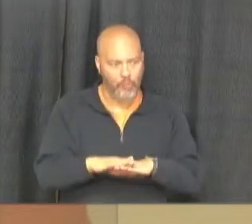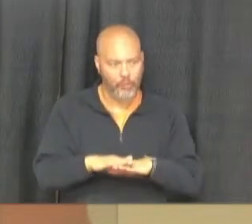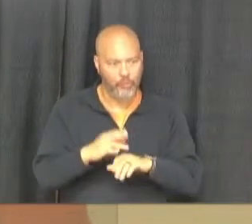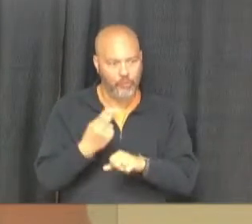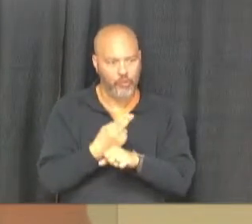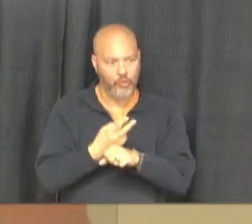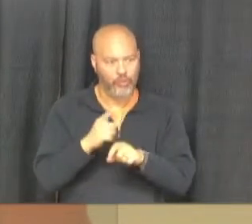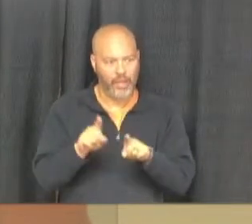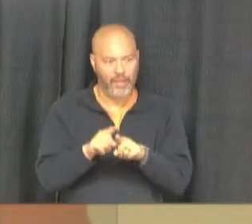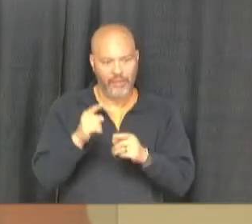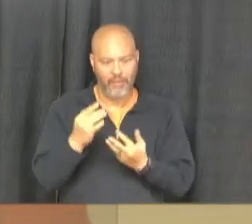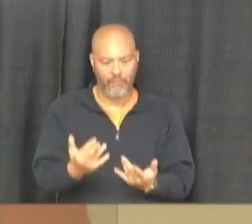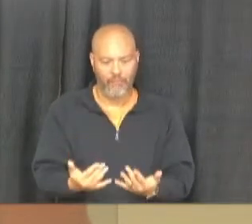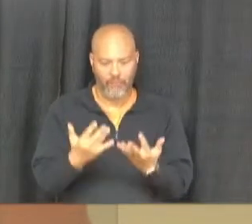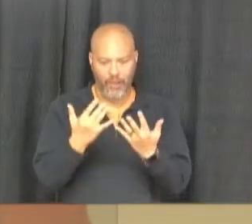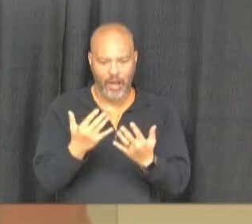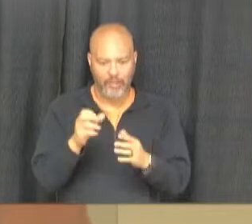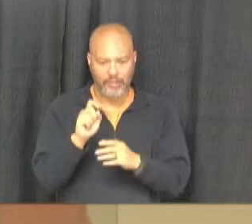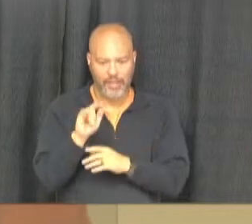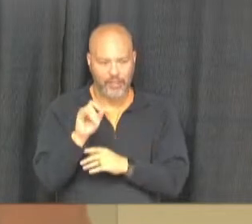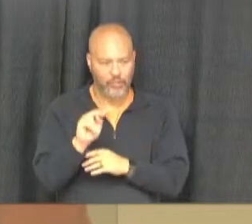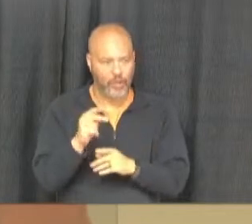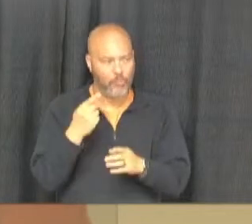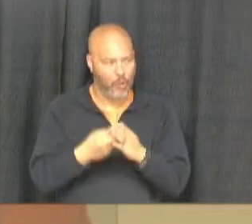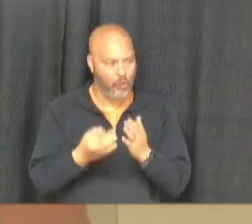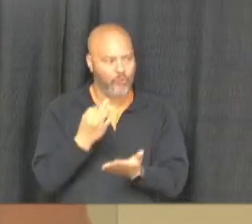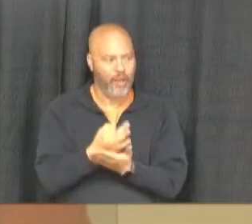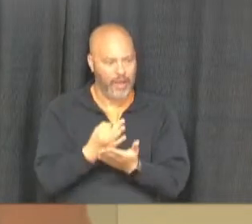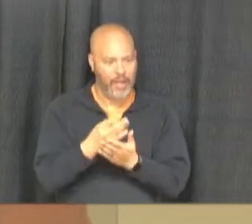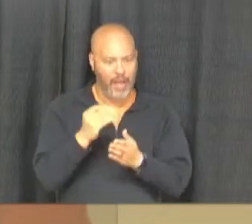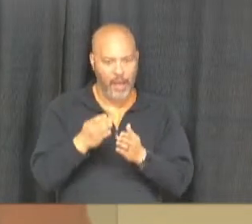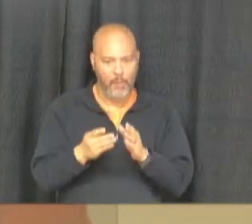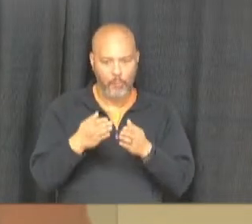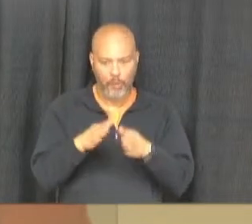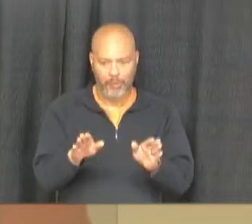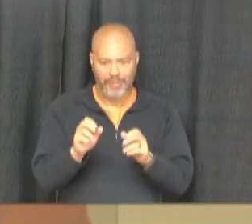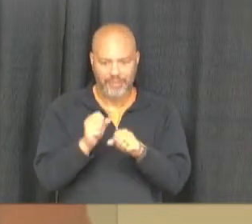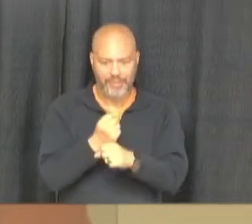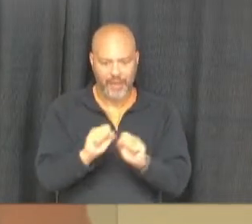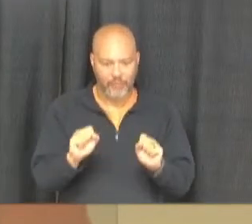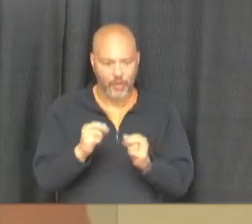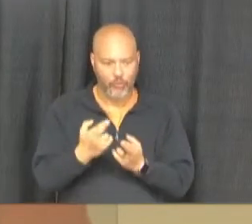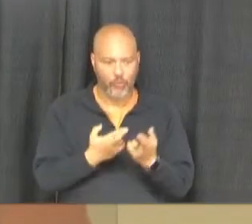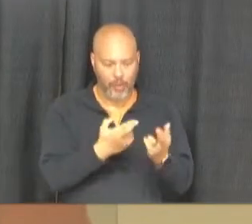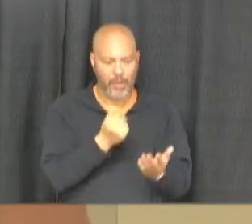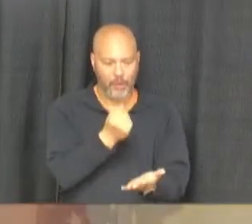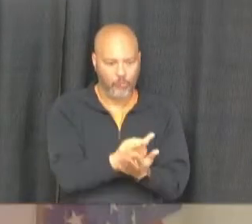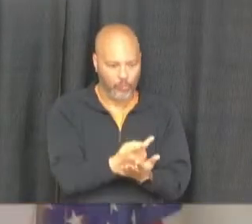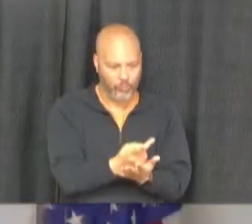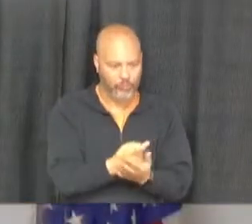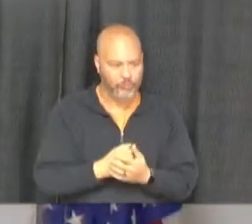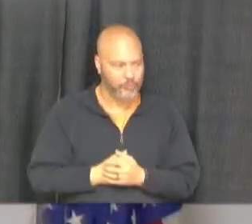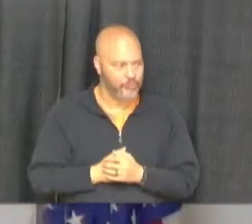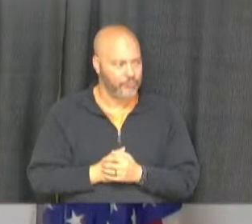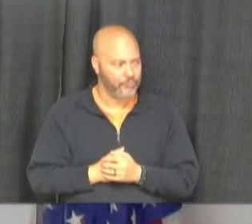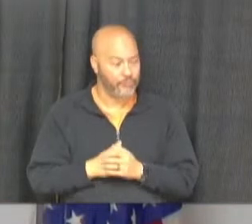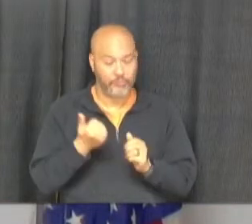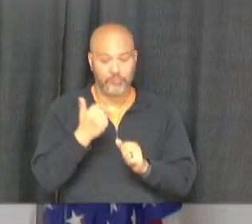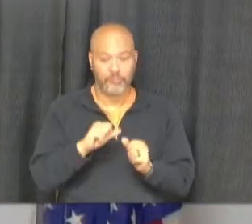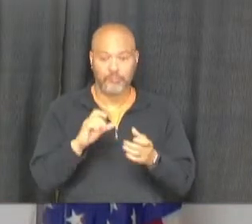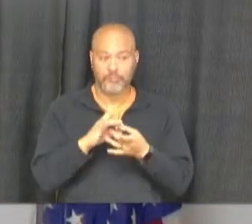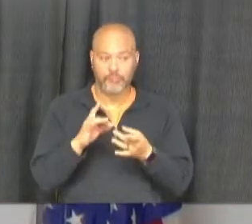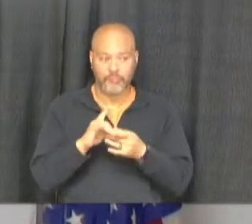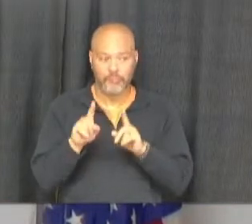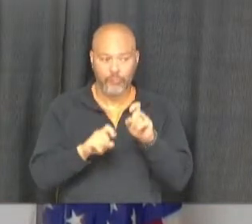be used as a fire station. Both the Finance and Public Safety Committee recommended approval. Any comment or